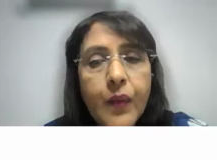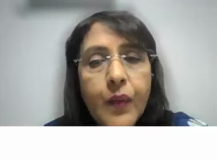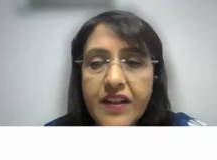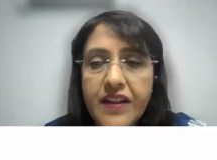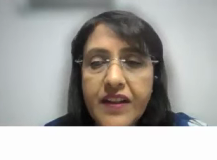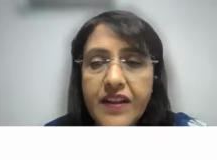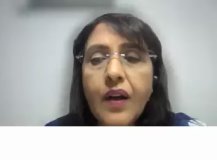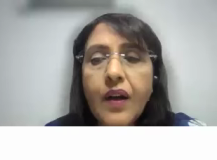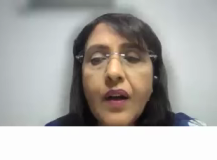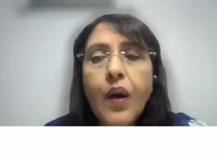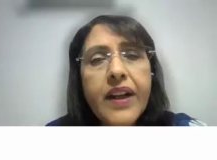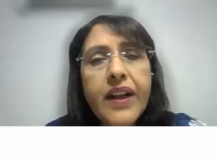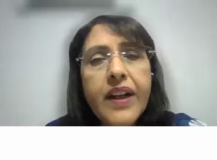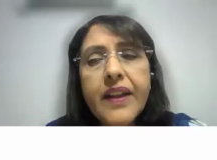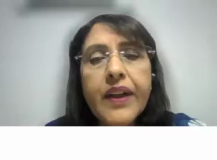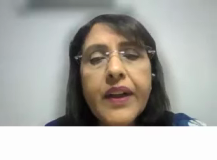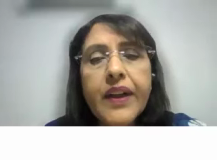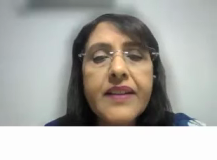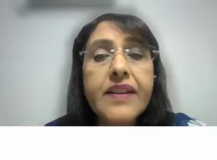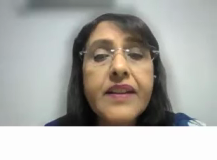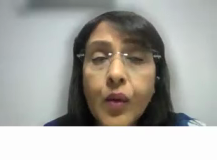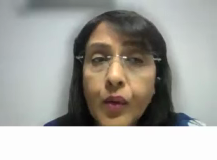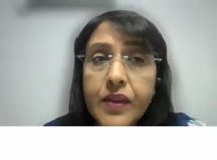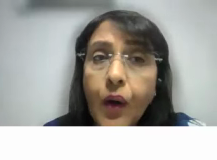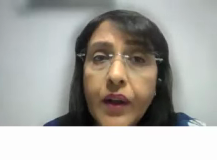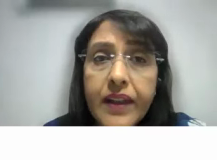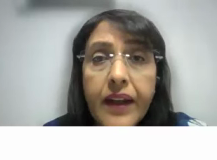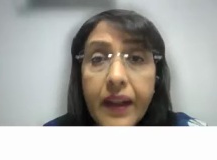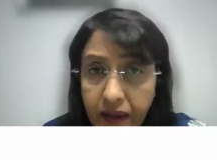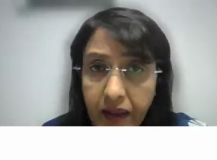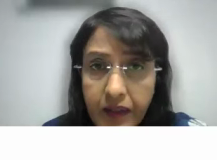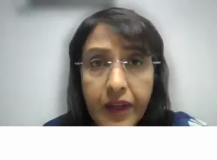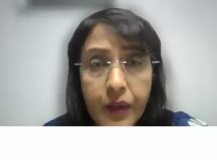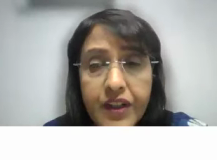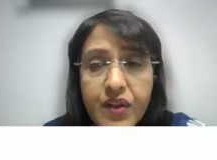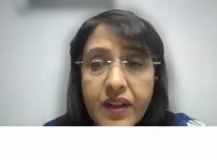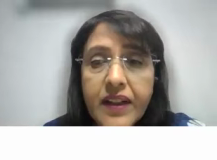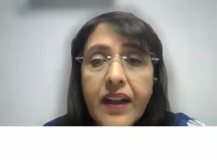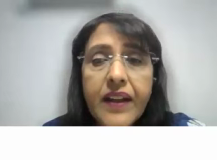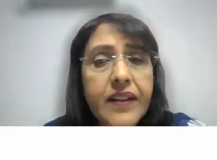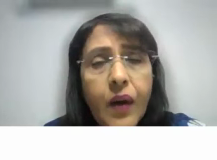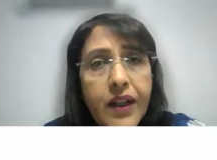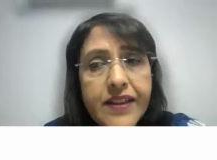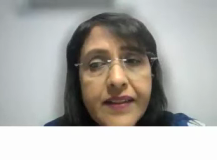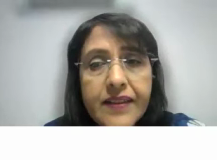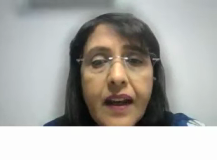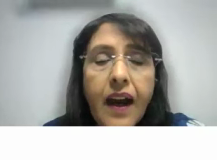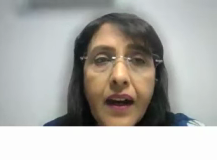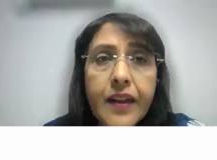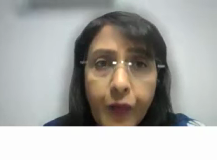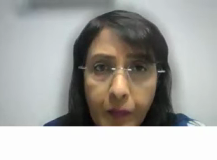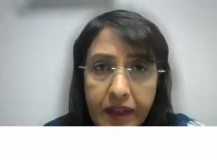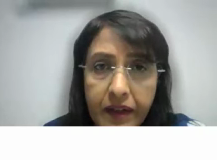have another question. What are the unit tests in schools or the internal evaluation in